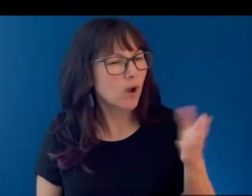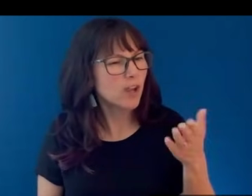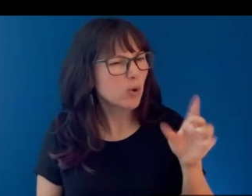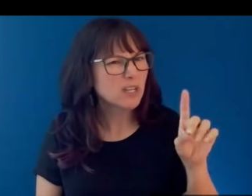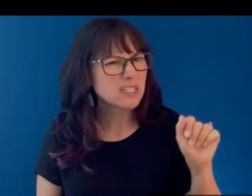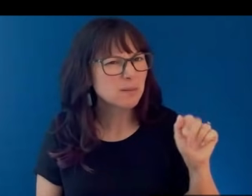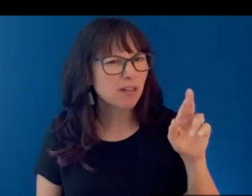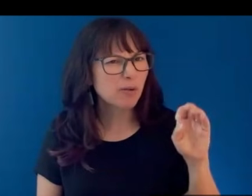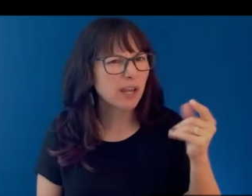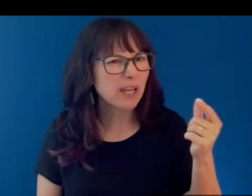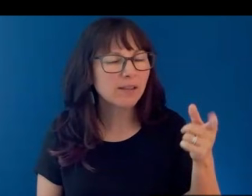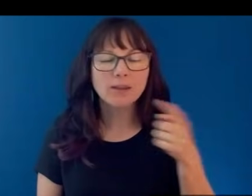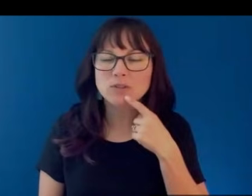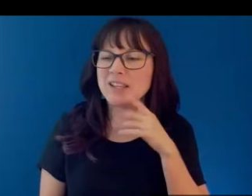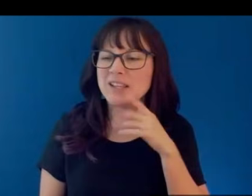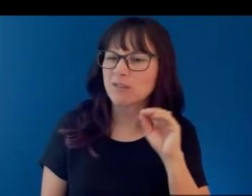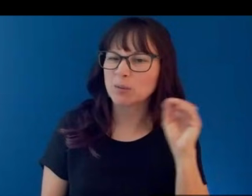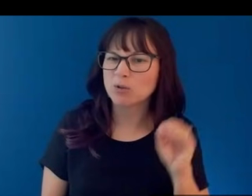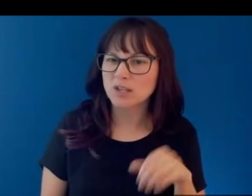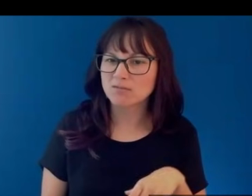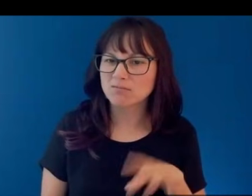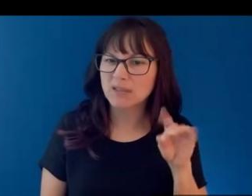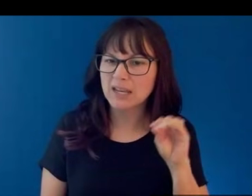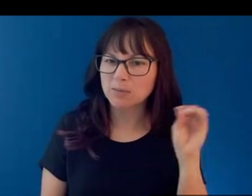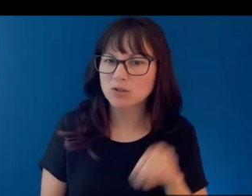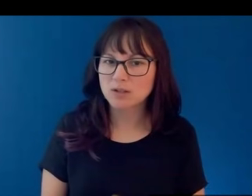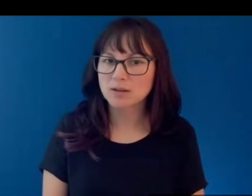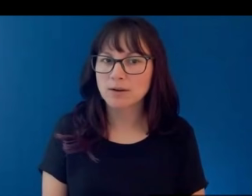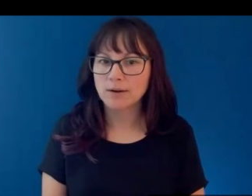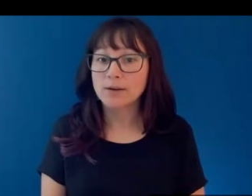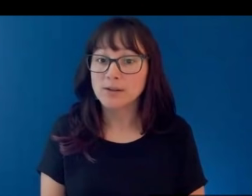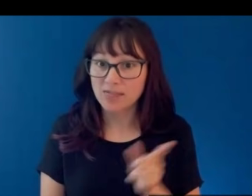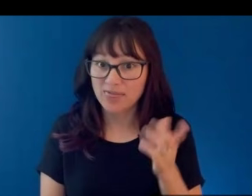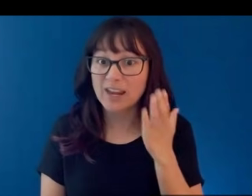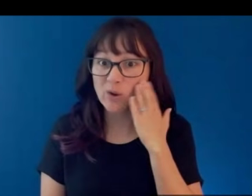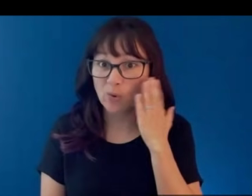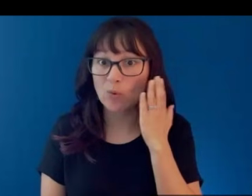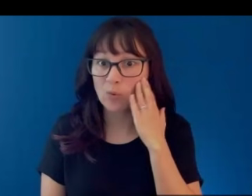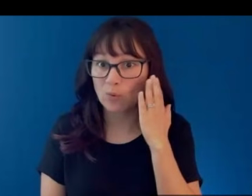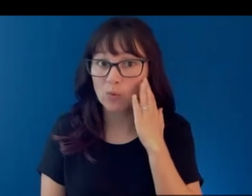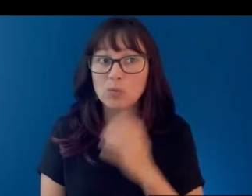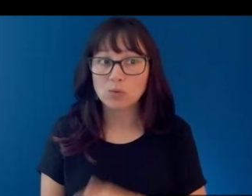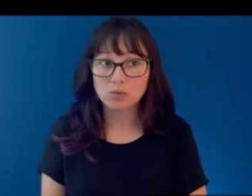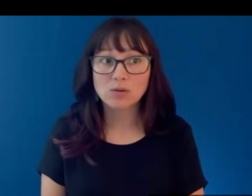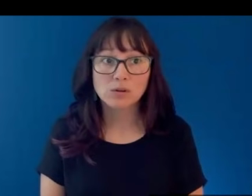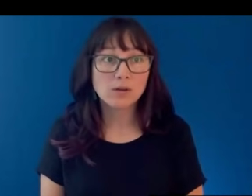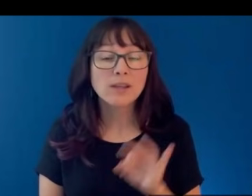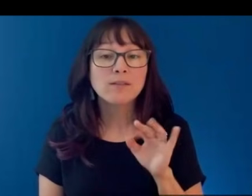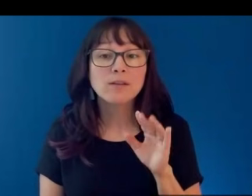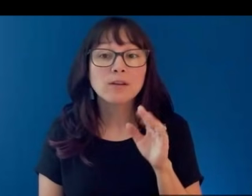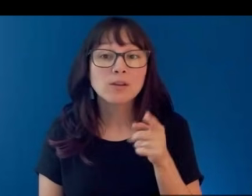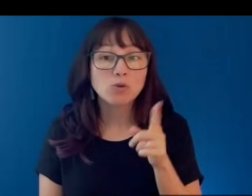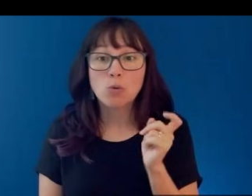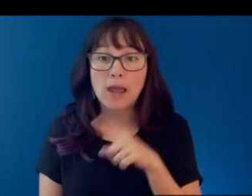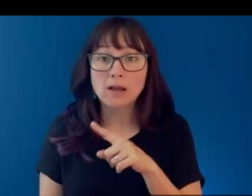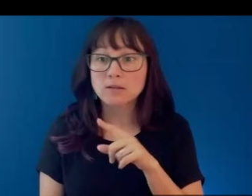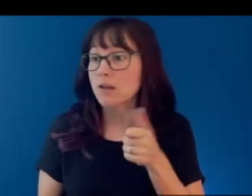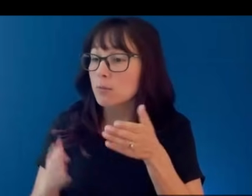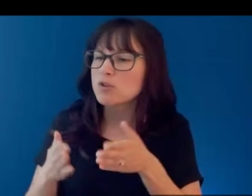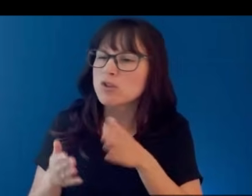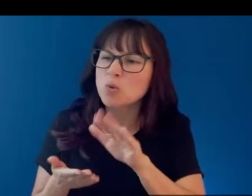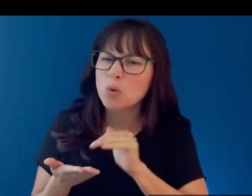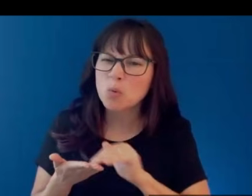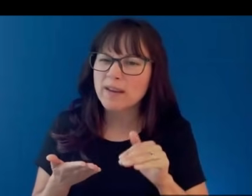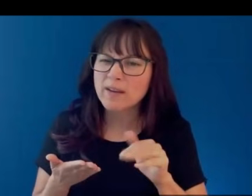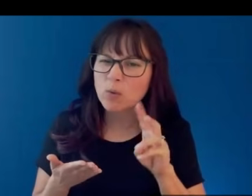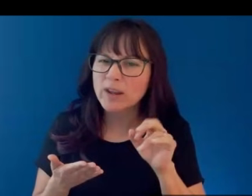say 50%, 80%. They know that. If you ask somebody what waivers they're